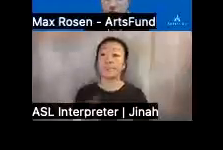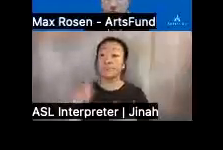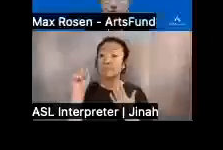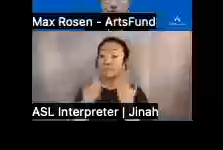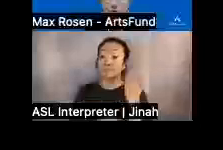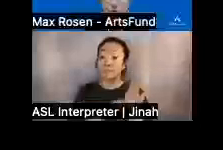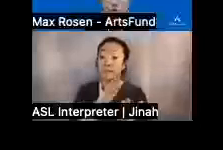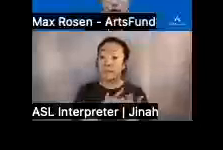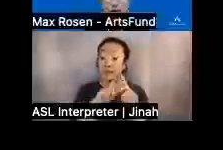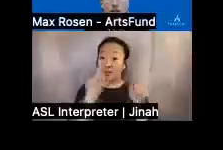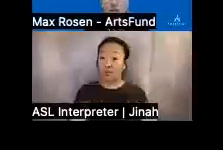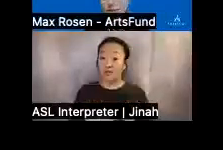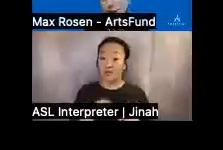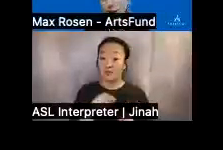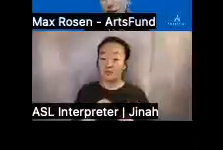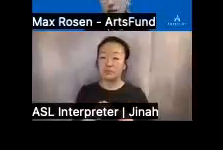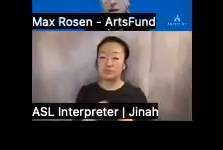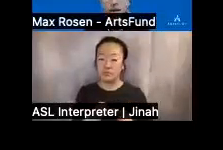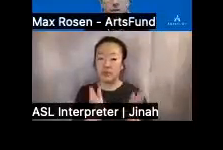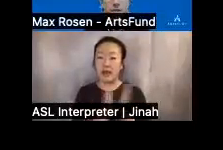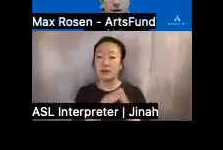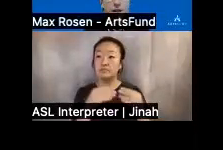form, where we ask you to provide